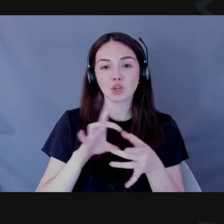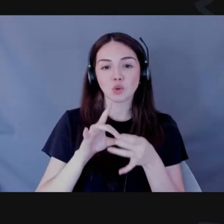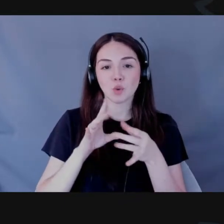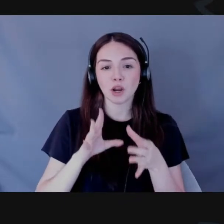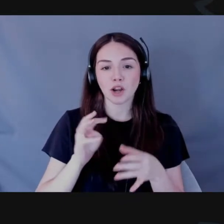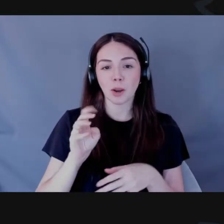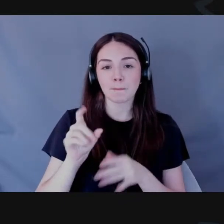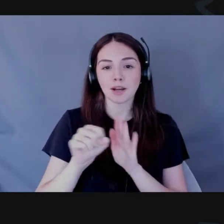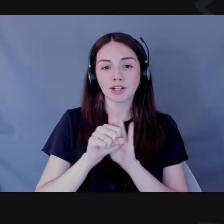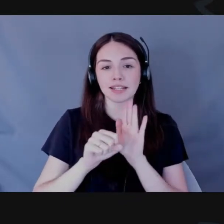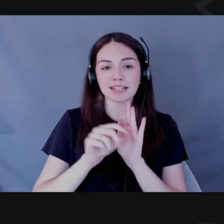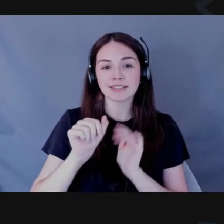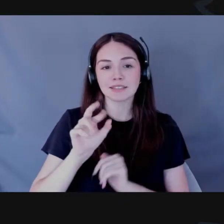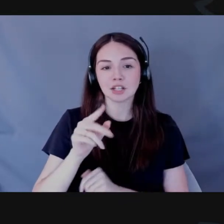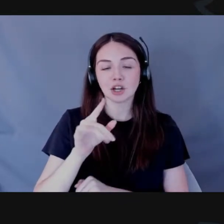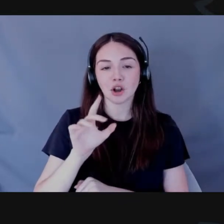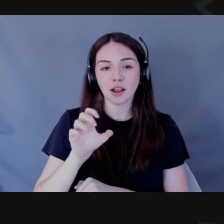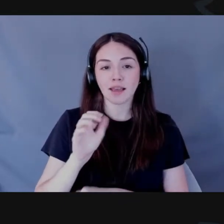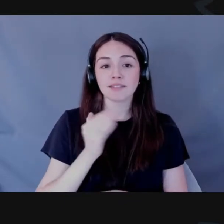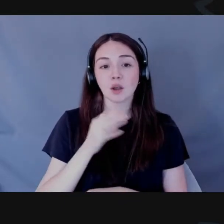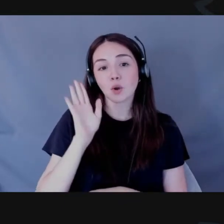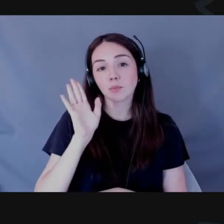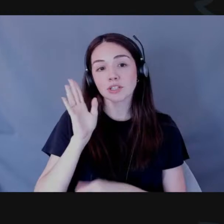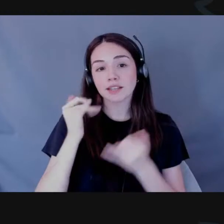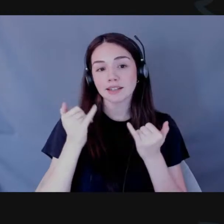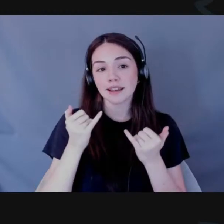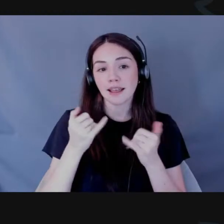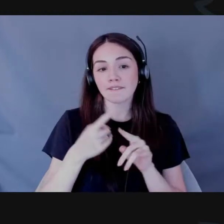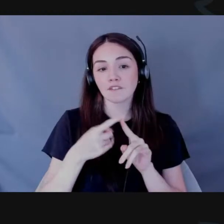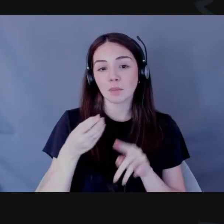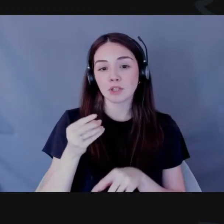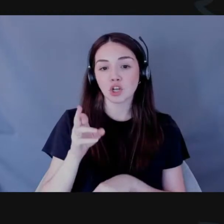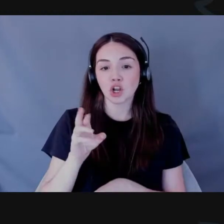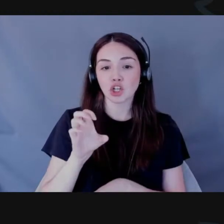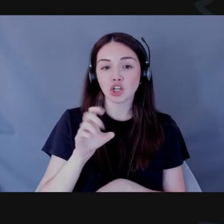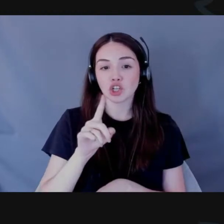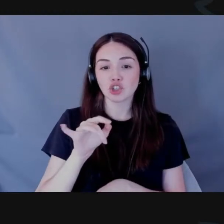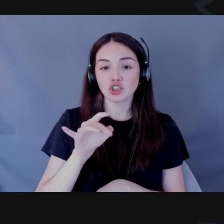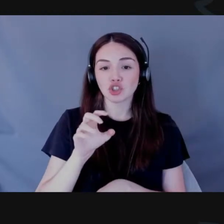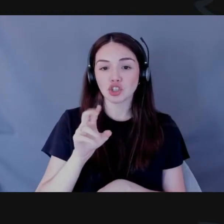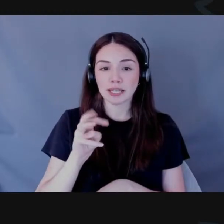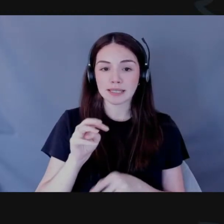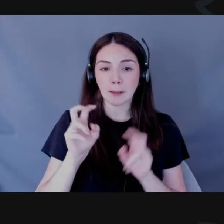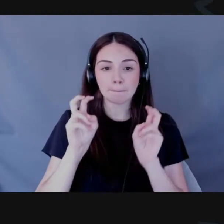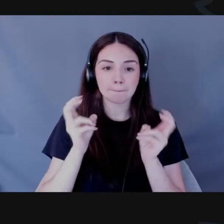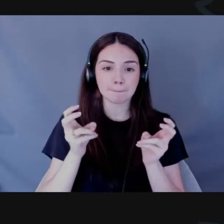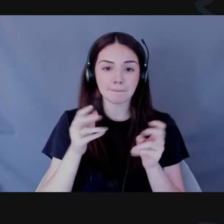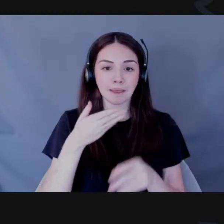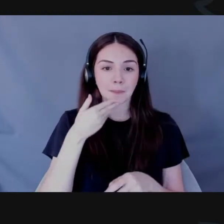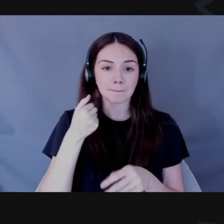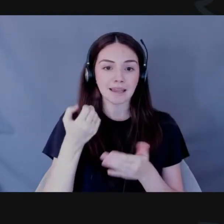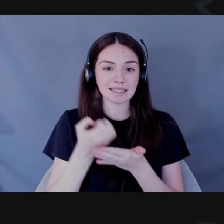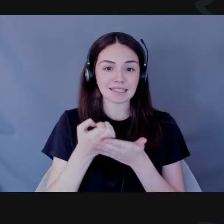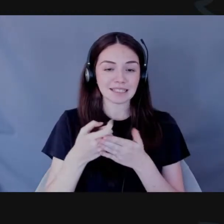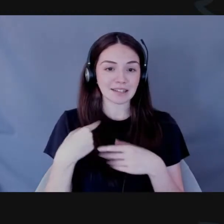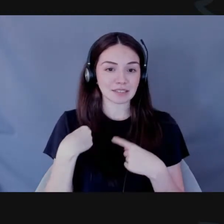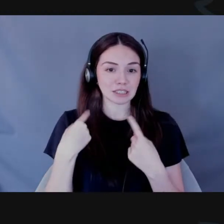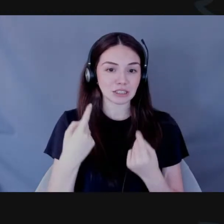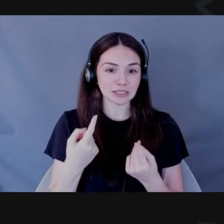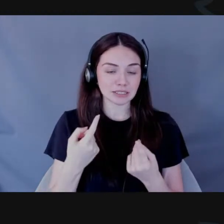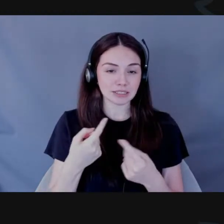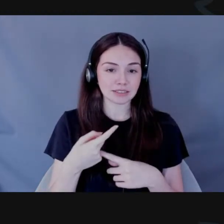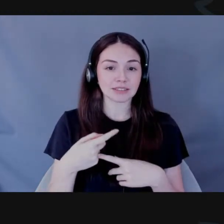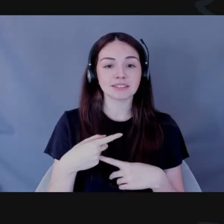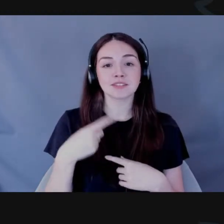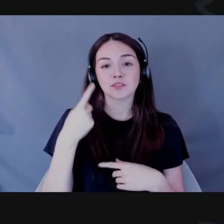State Archives. Our presentation today comes from Dr. Eric Cheezum and is entitled "The Best Evidence Yet for an Anomalous